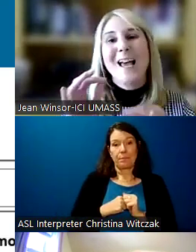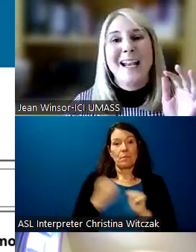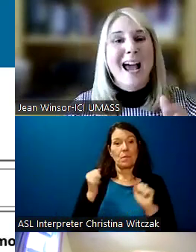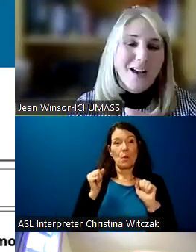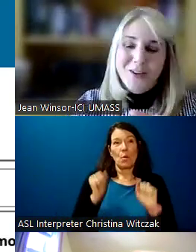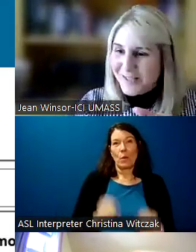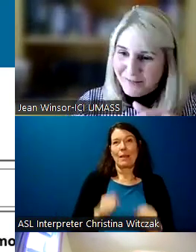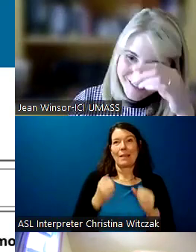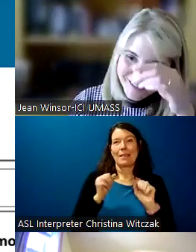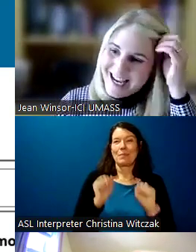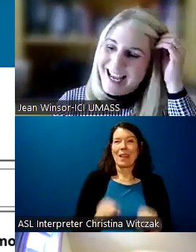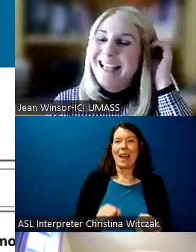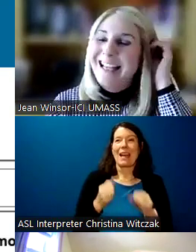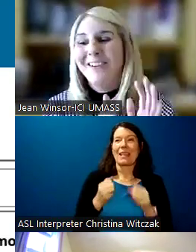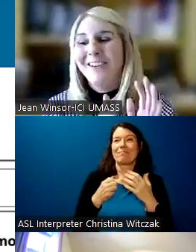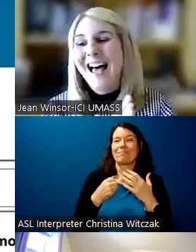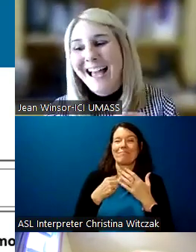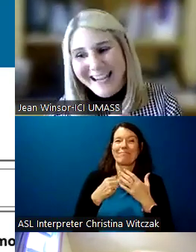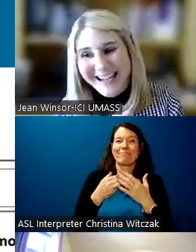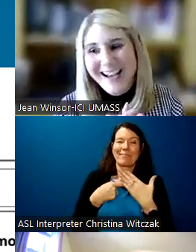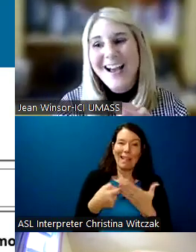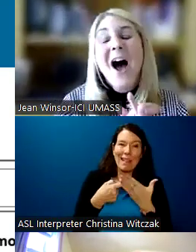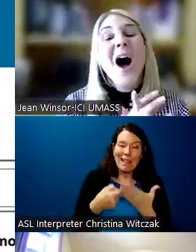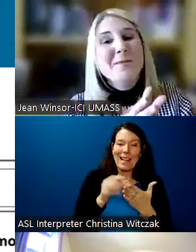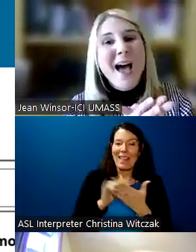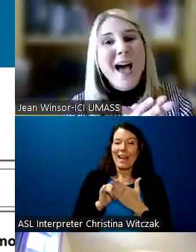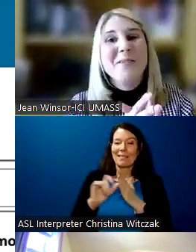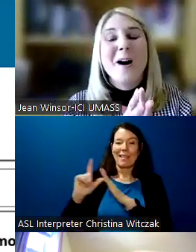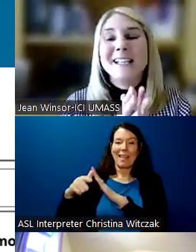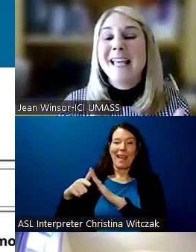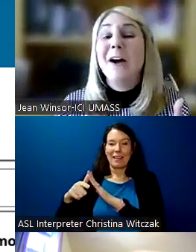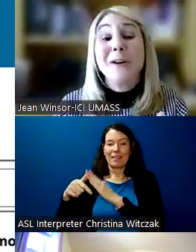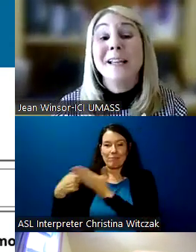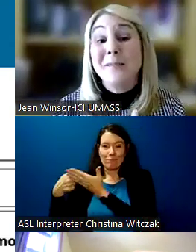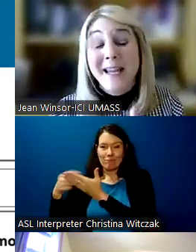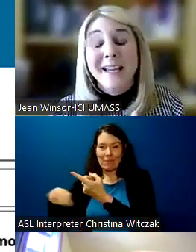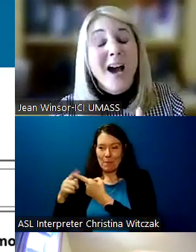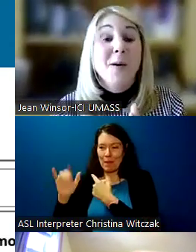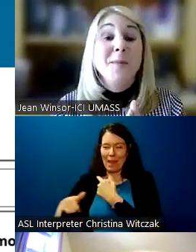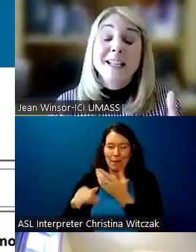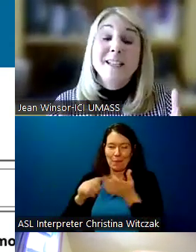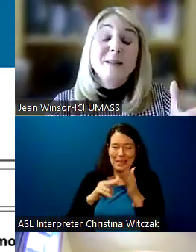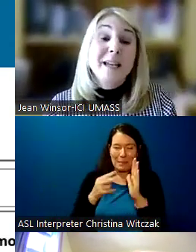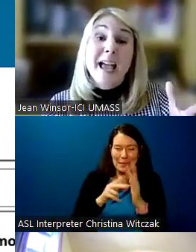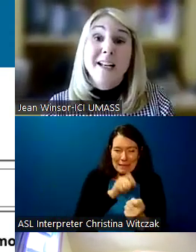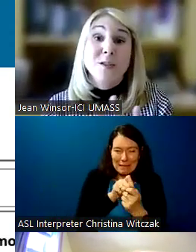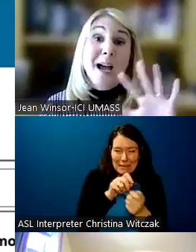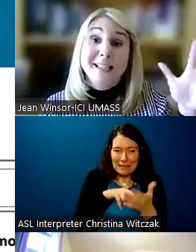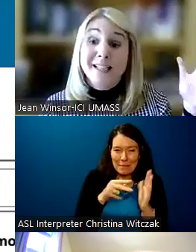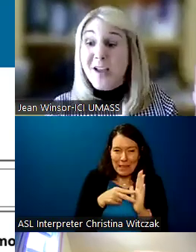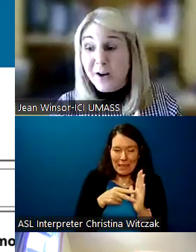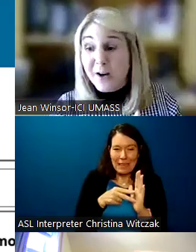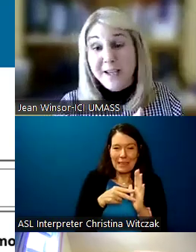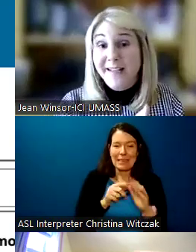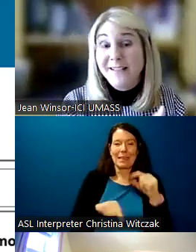parse, and I love those conversations offline about what does that really mean. And that's, to me, again, goes back